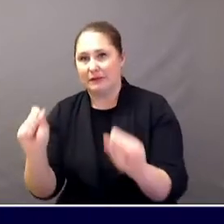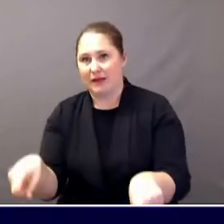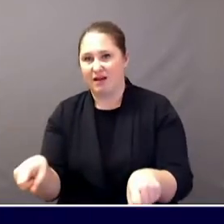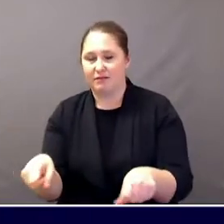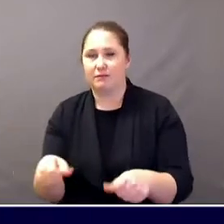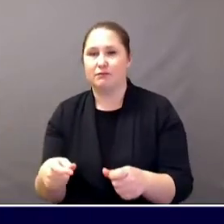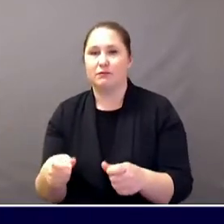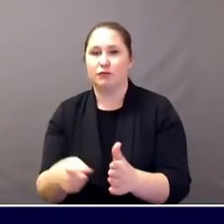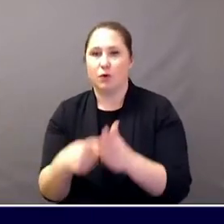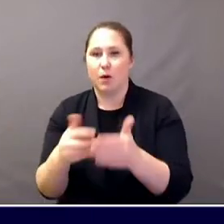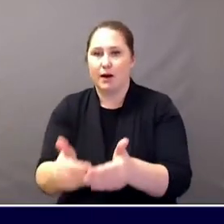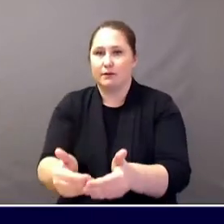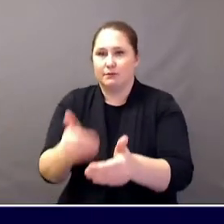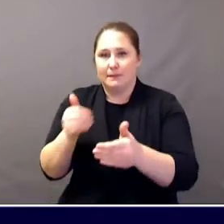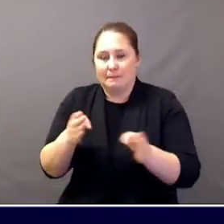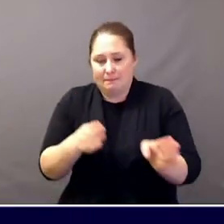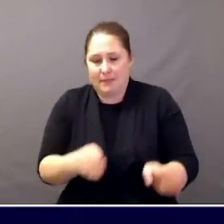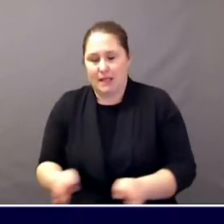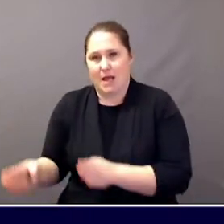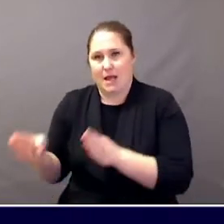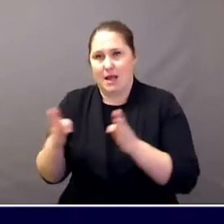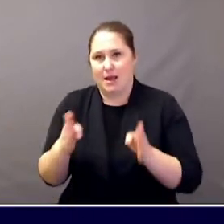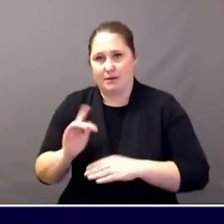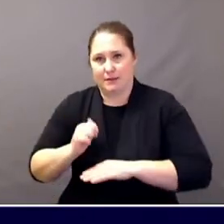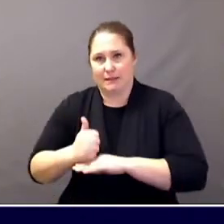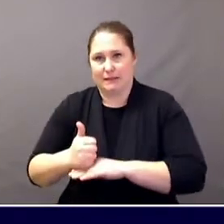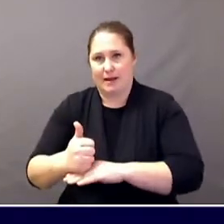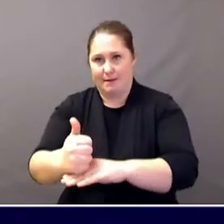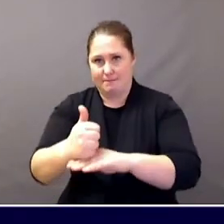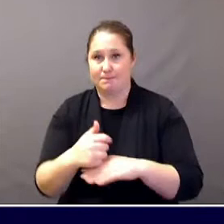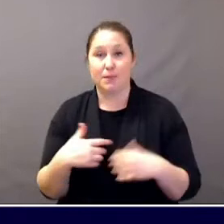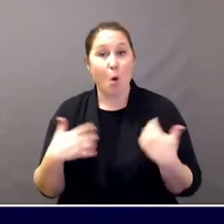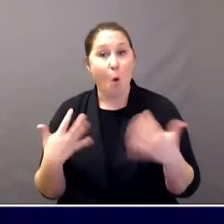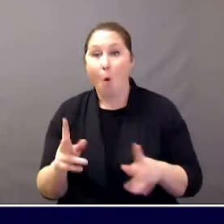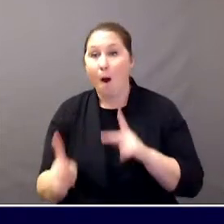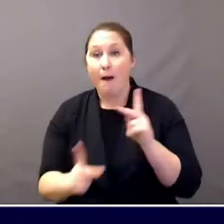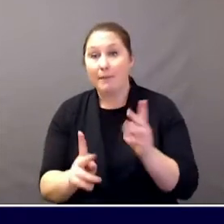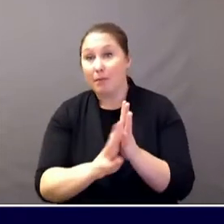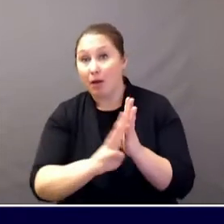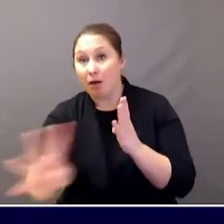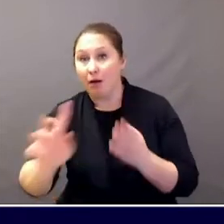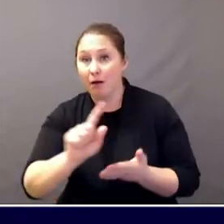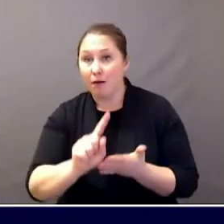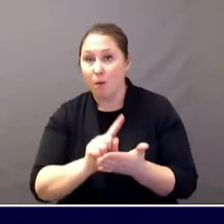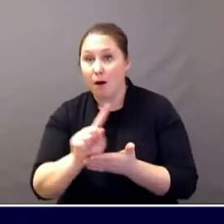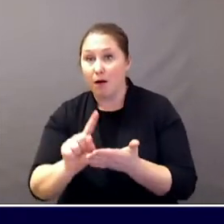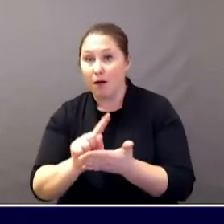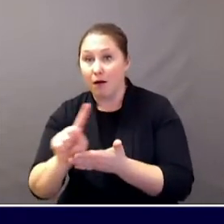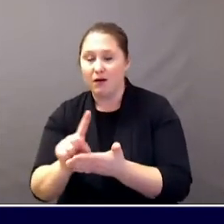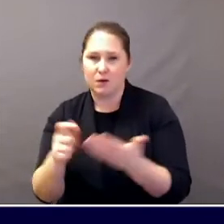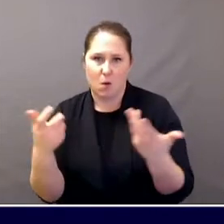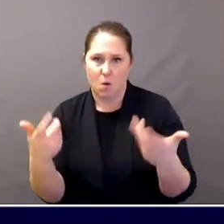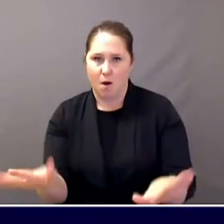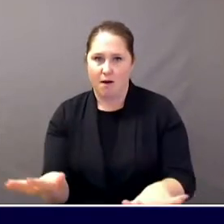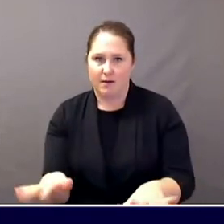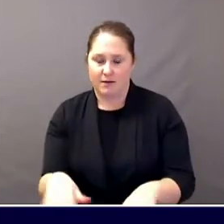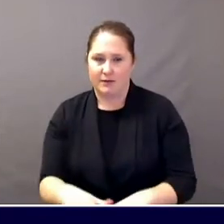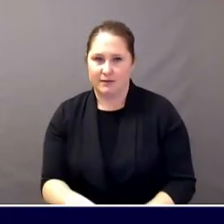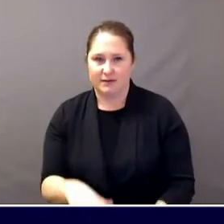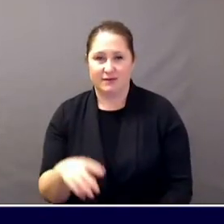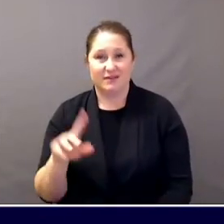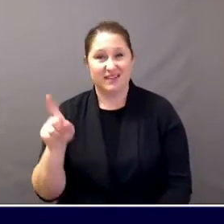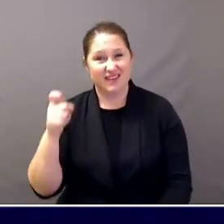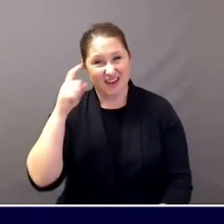up, congregate, and still have to wait hours to get vaccinated. And in other words, you can't just go to your local doctor and say, I'd like